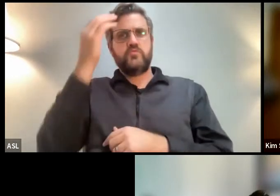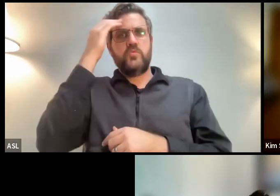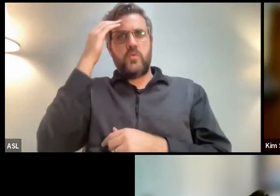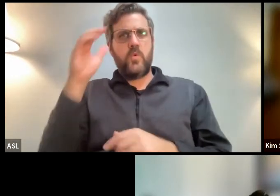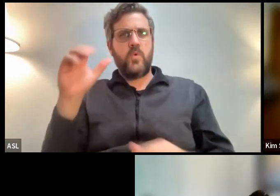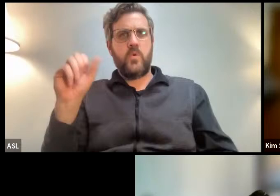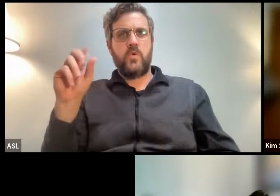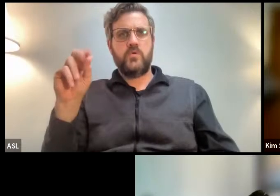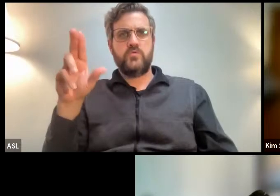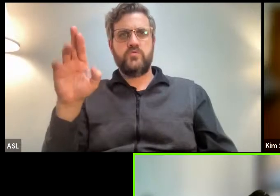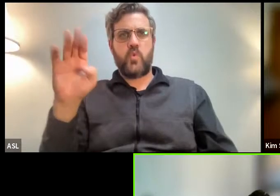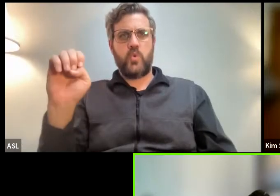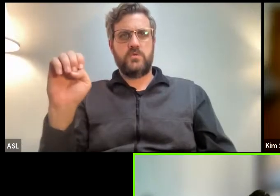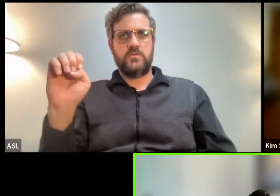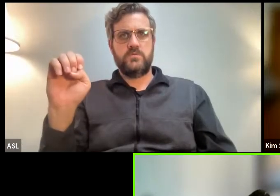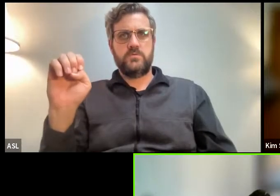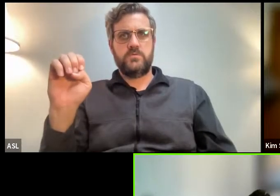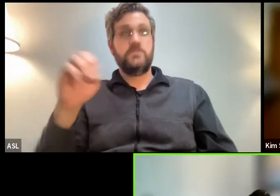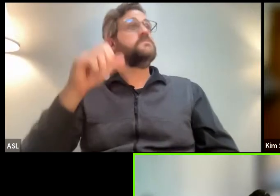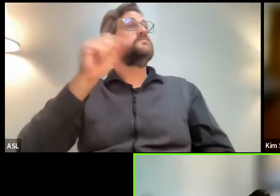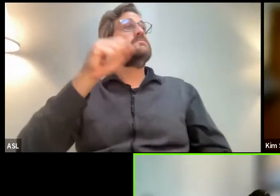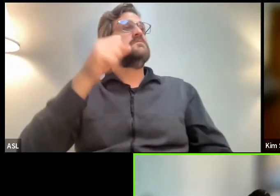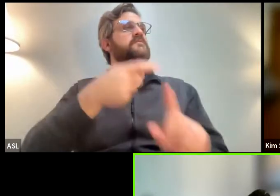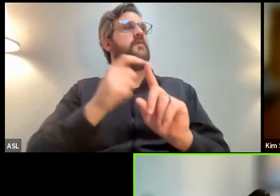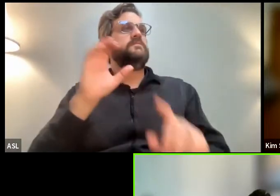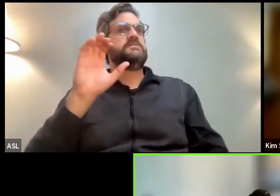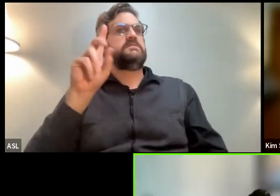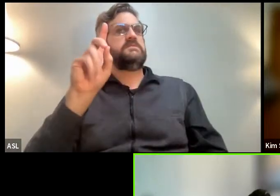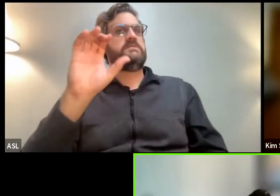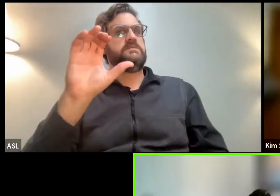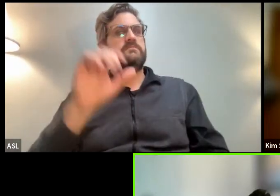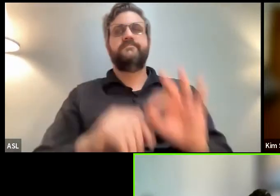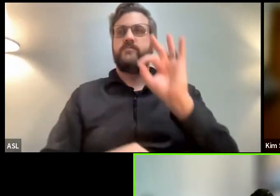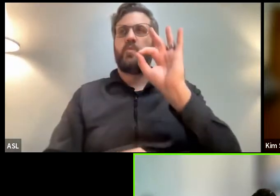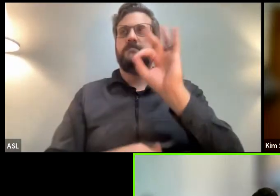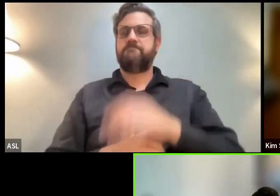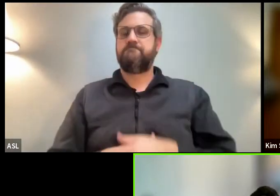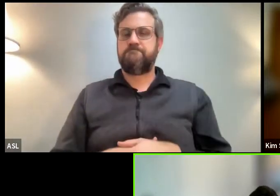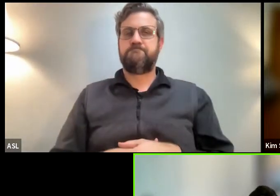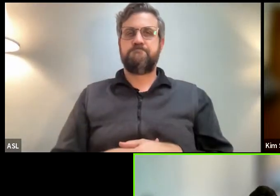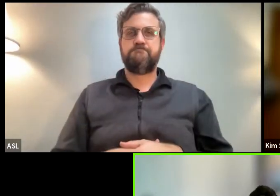the top of your head? Yeah, that's from the CDC. Okay.